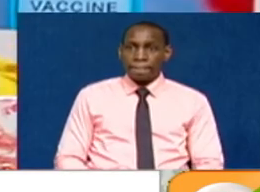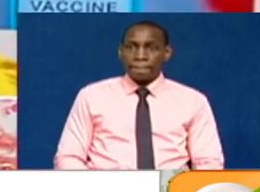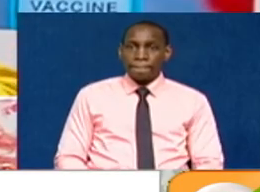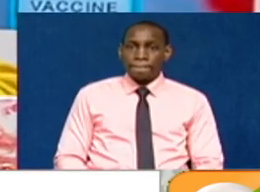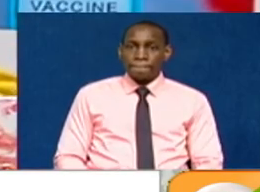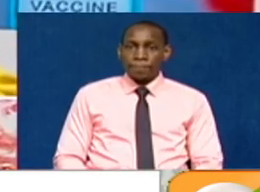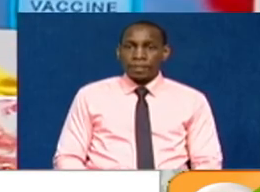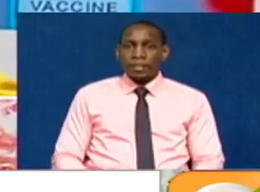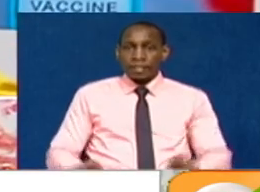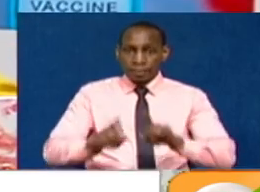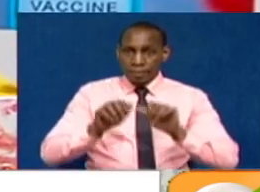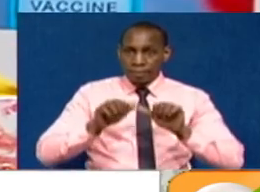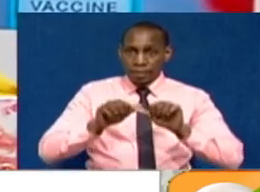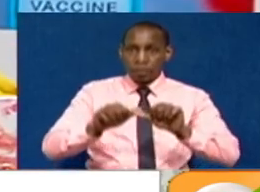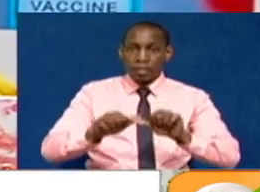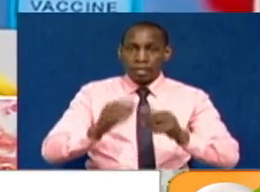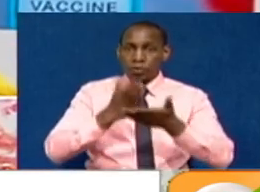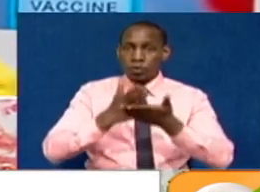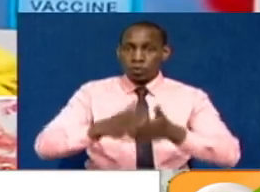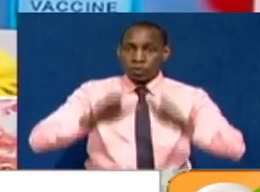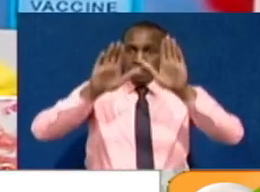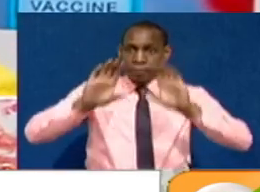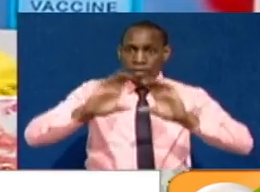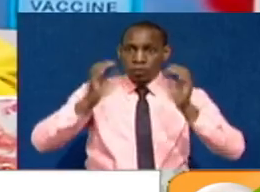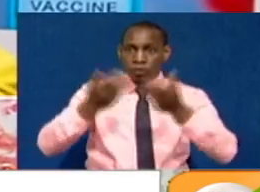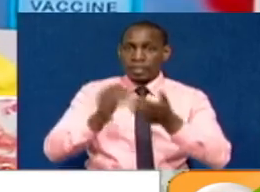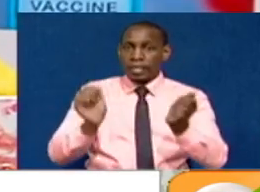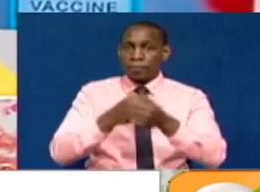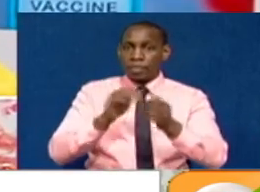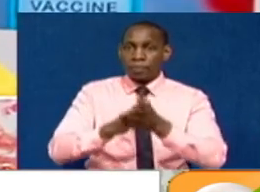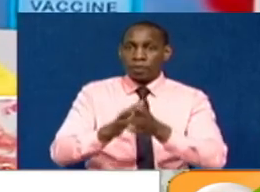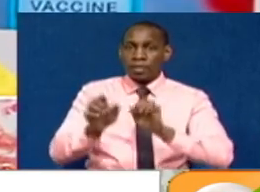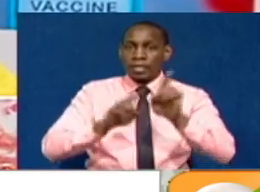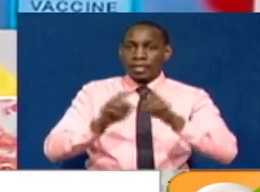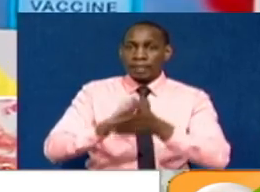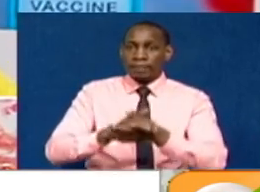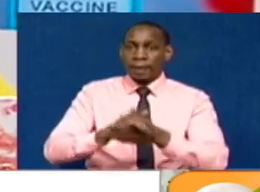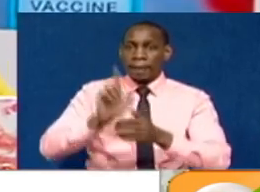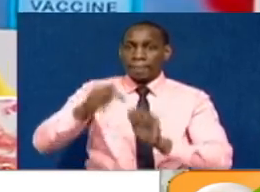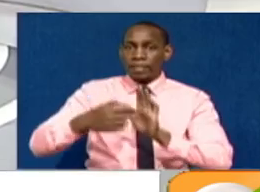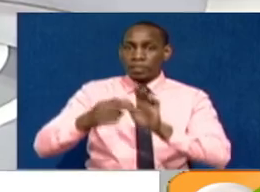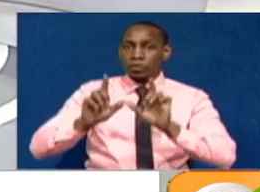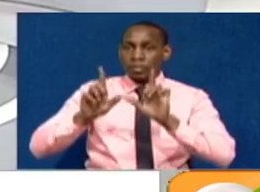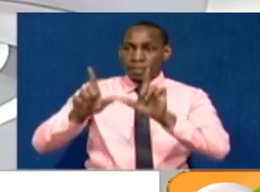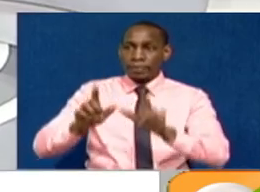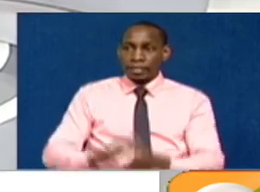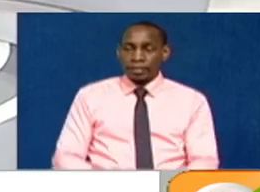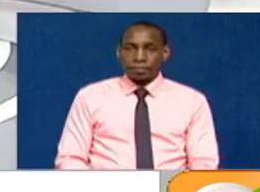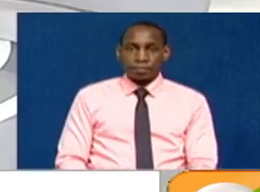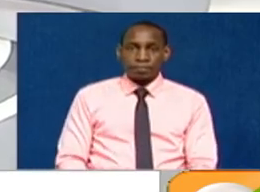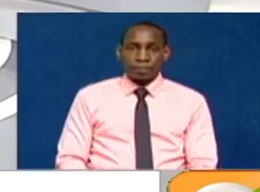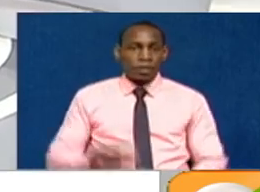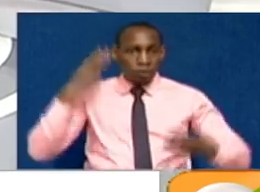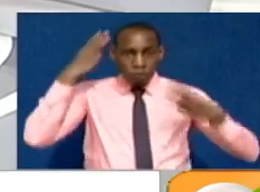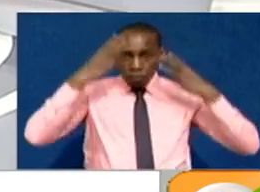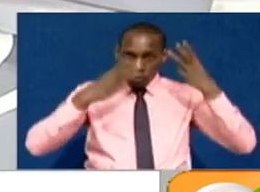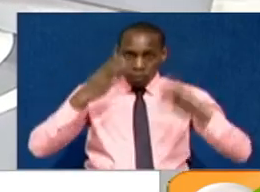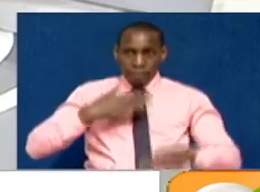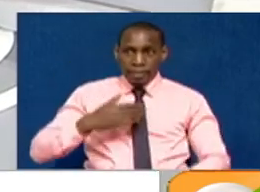restrictions, those are still very, very important across the world. No traveling unless you've been given both vaccines. My only worry, Joe, is even